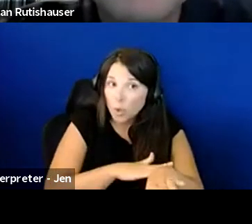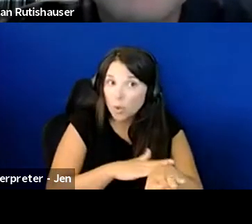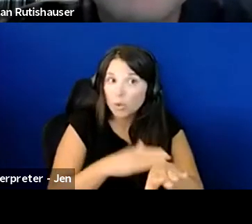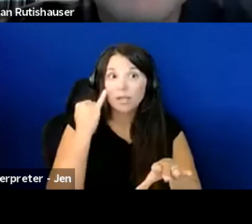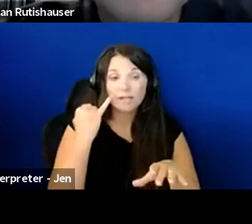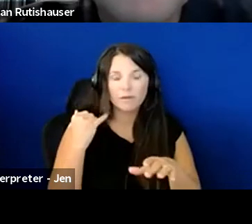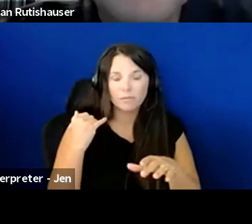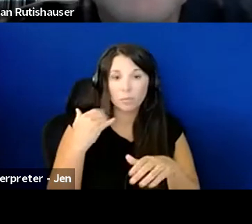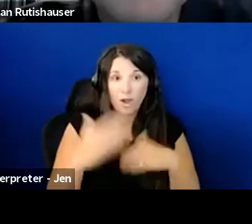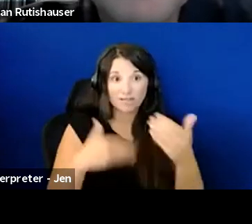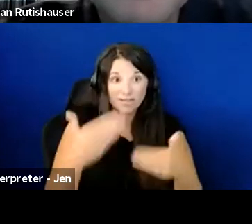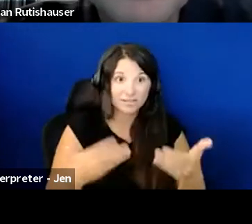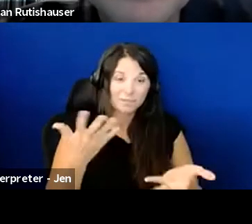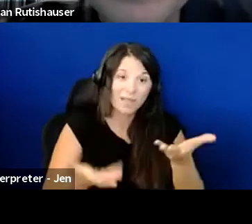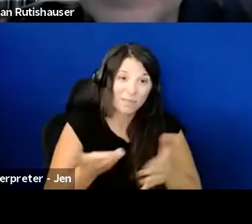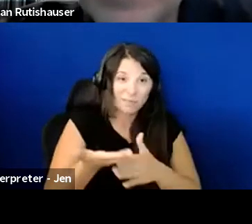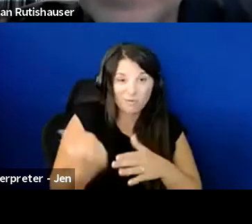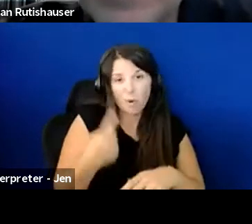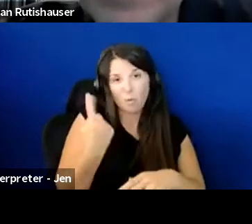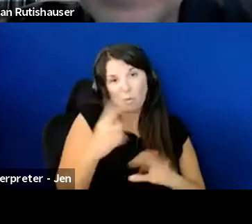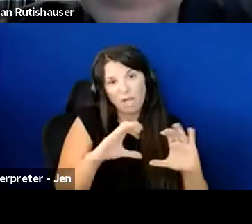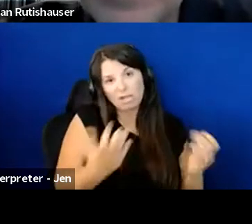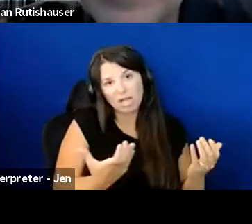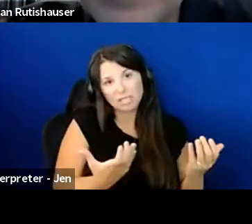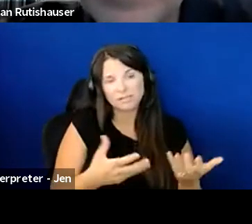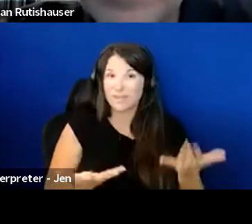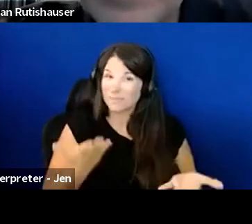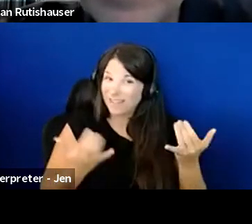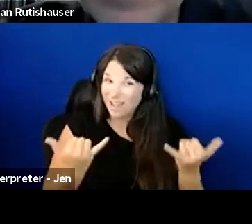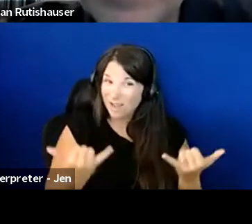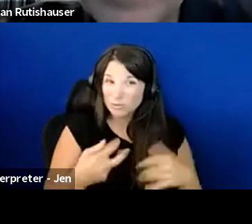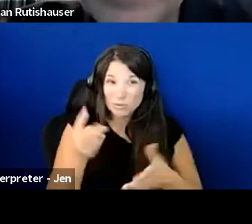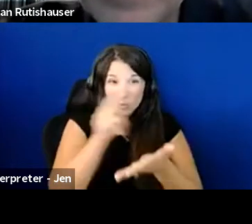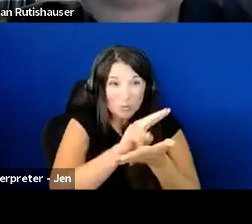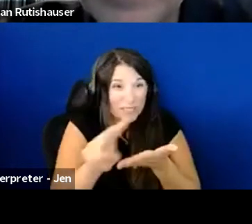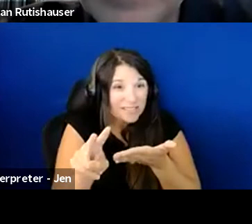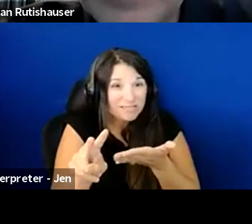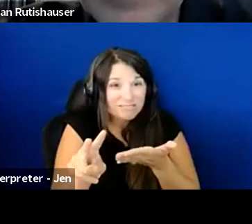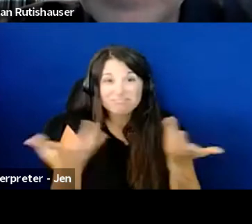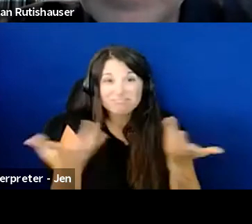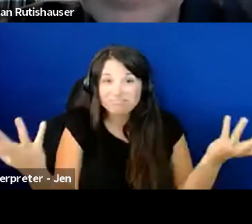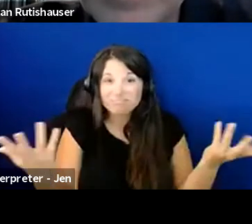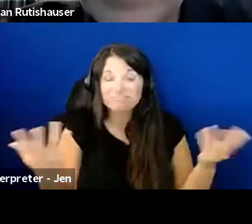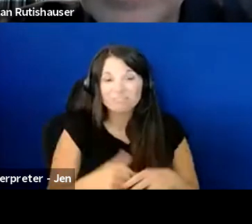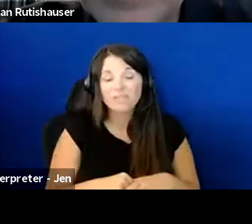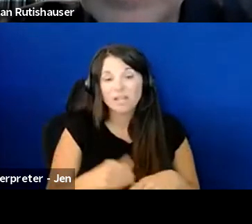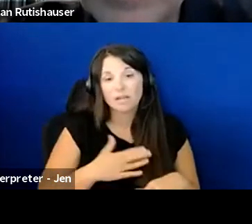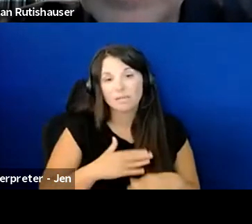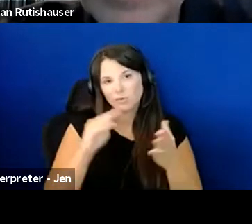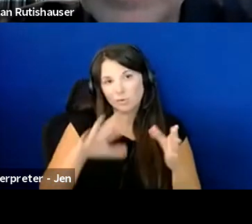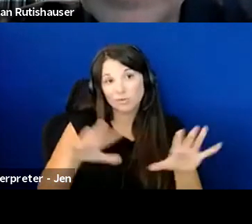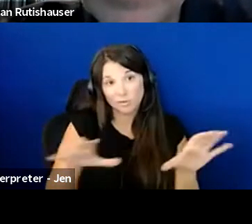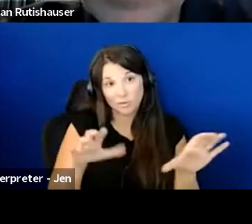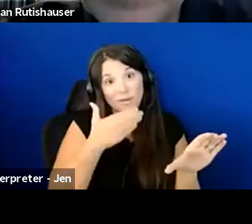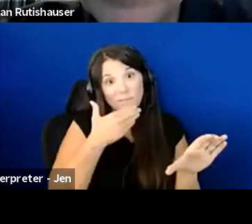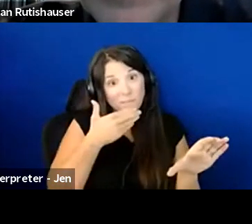in one class might happen over 2 weeks in some modules. And my students are actually performing better than they probably